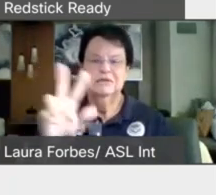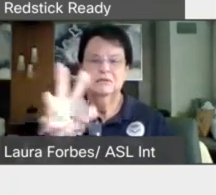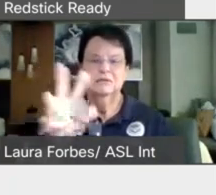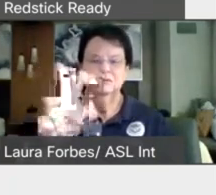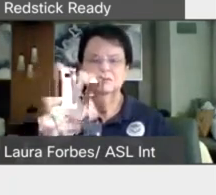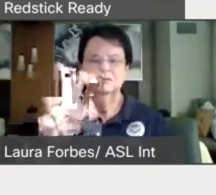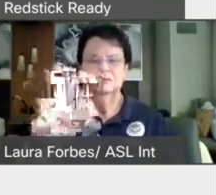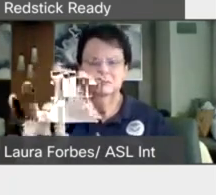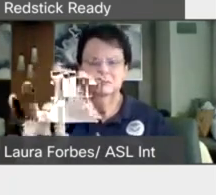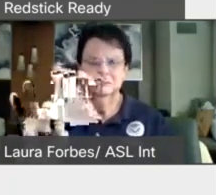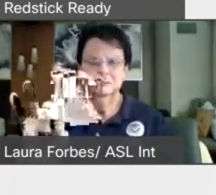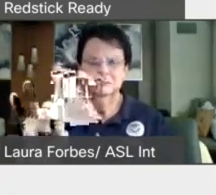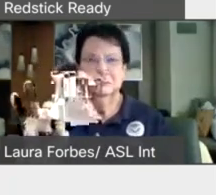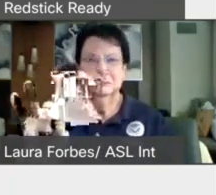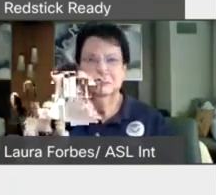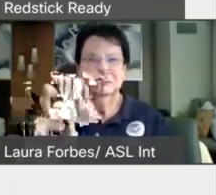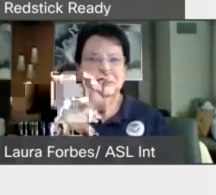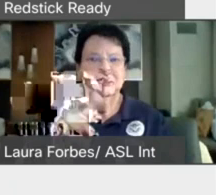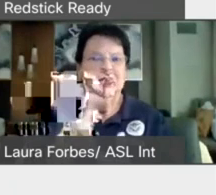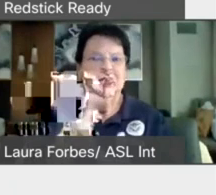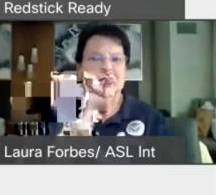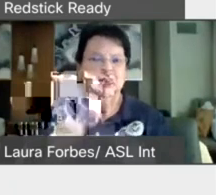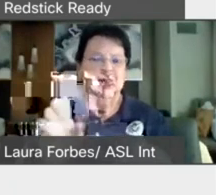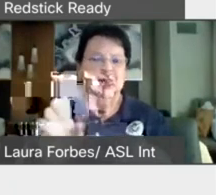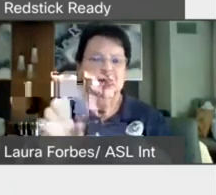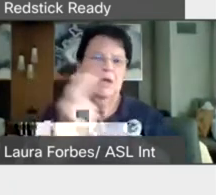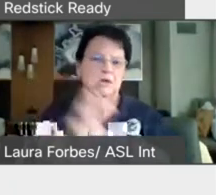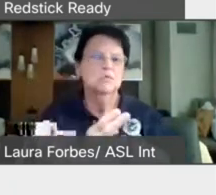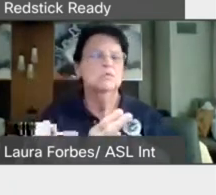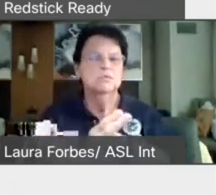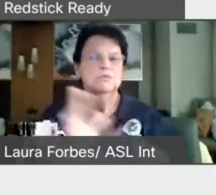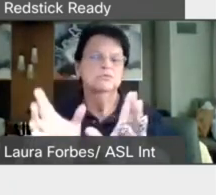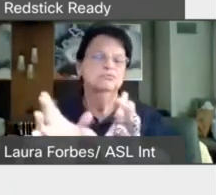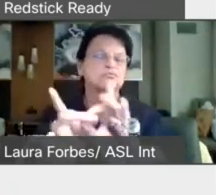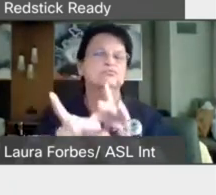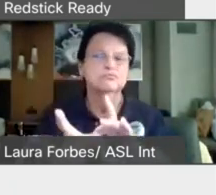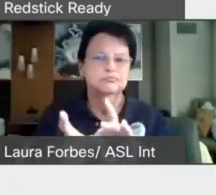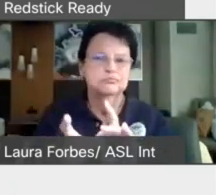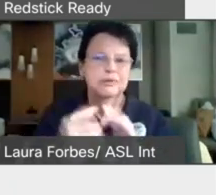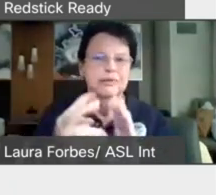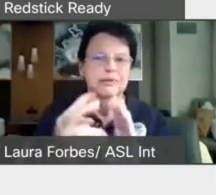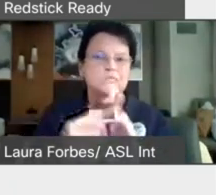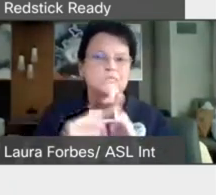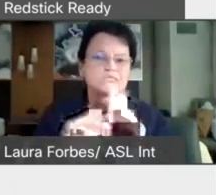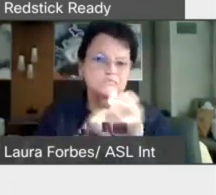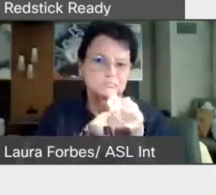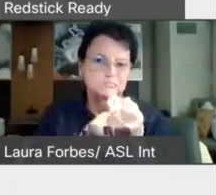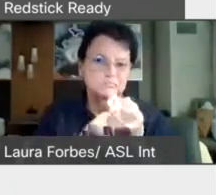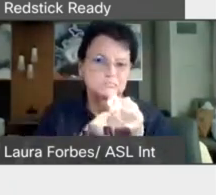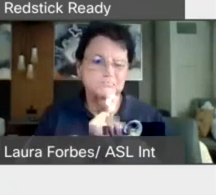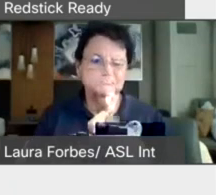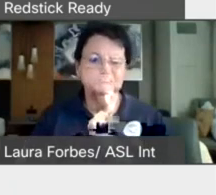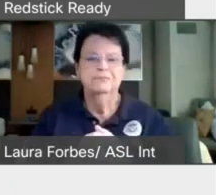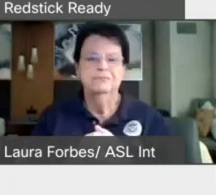1-800-766-3258. And either one of those ways you can use to get your residents registered for support. Once